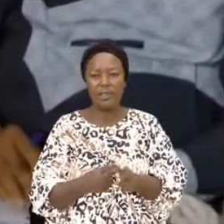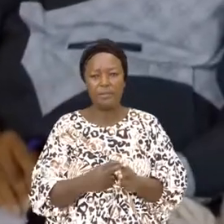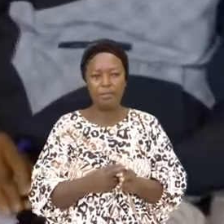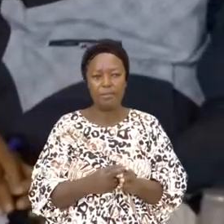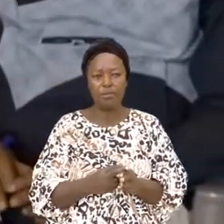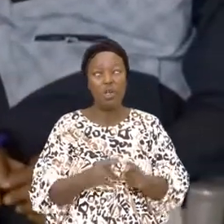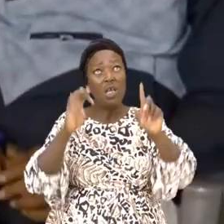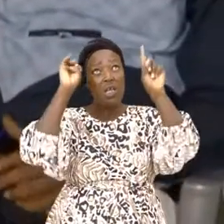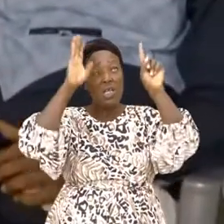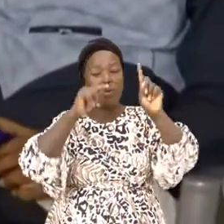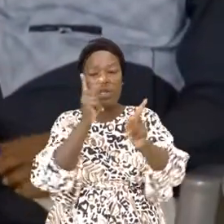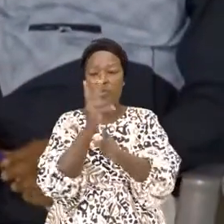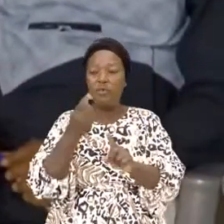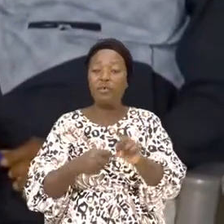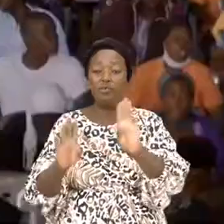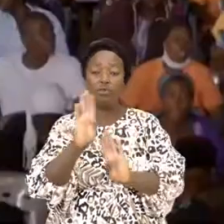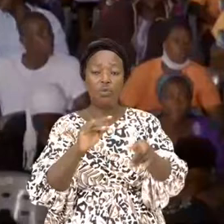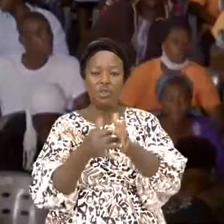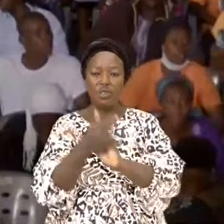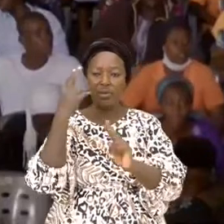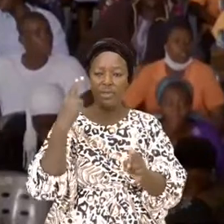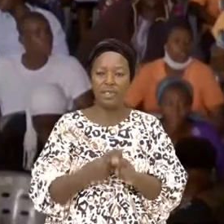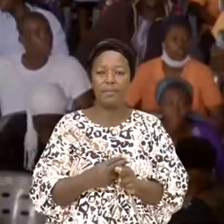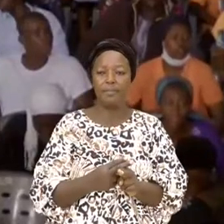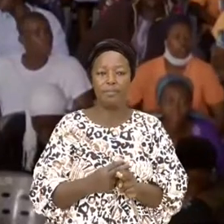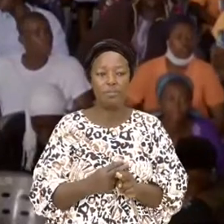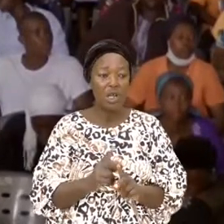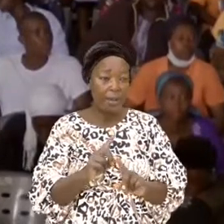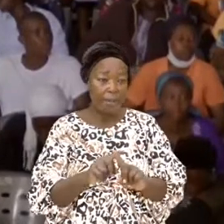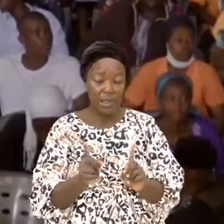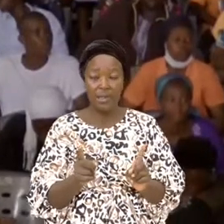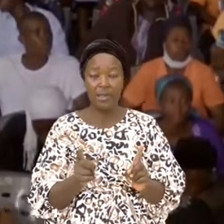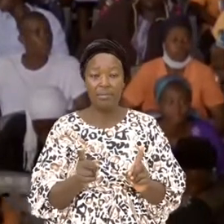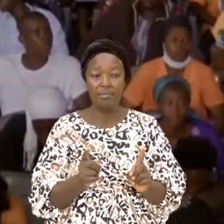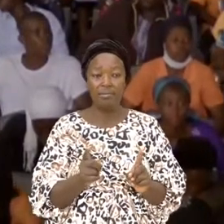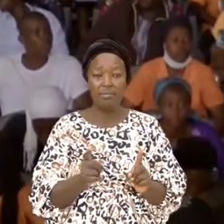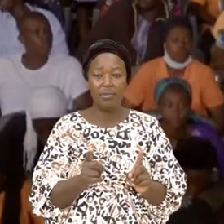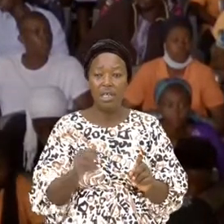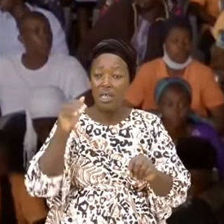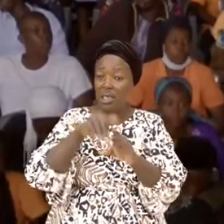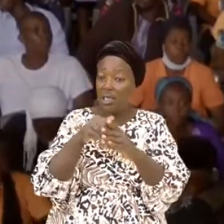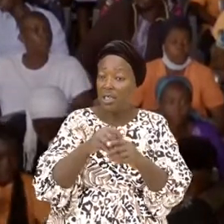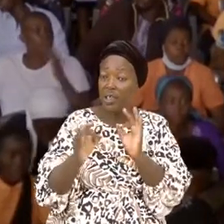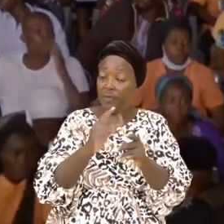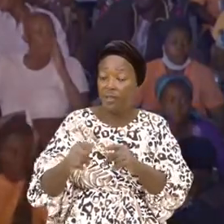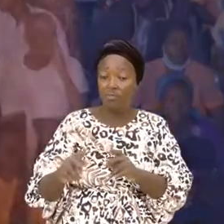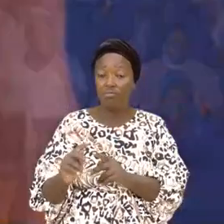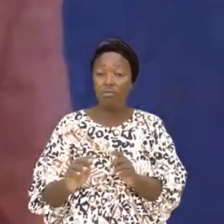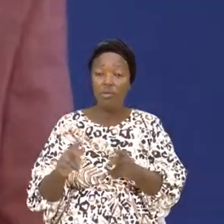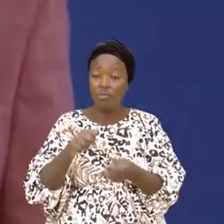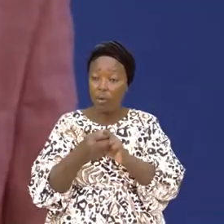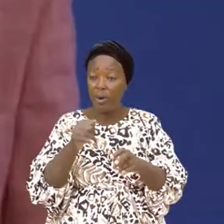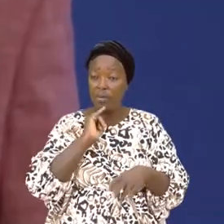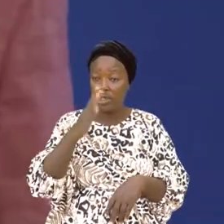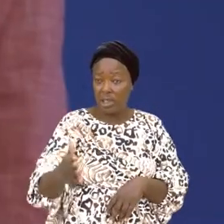I said it will preserve you from trouble. But if the trouble is there and you are